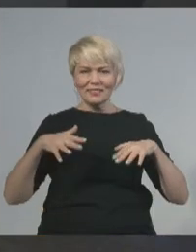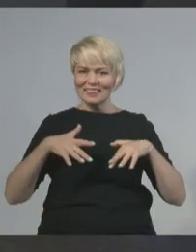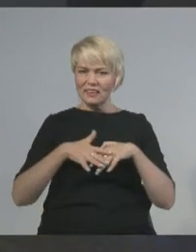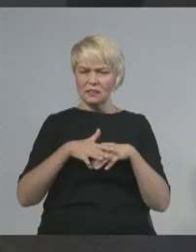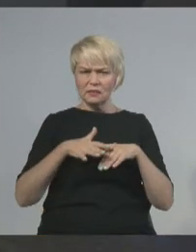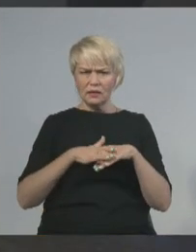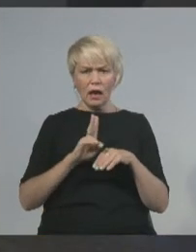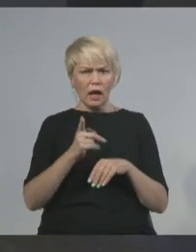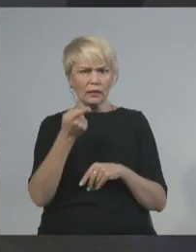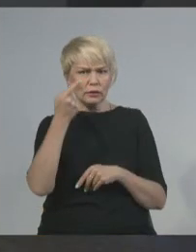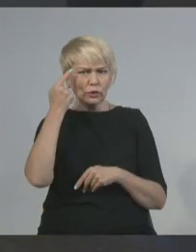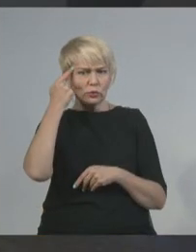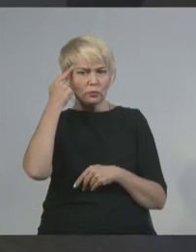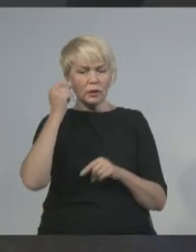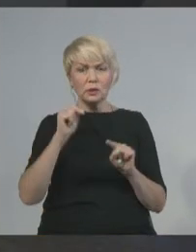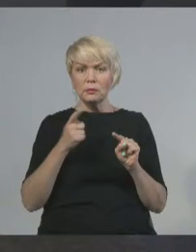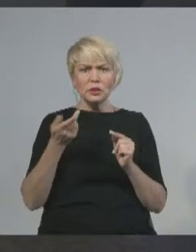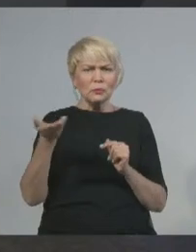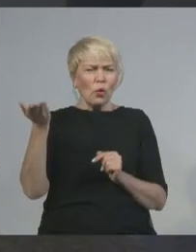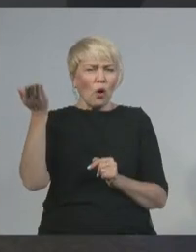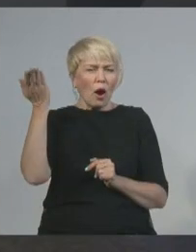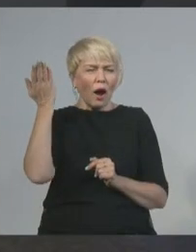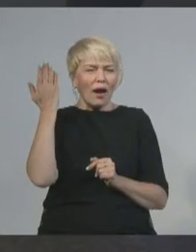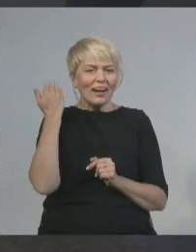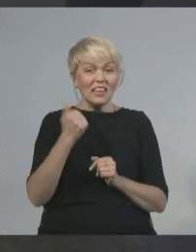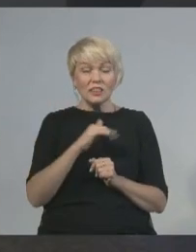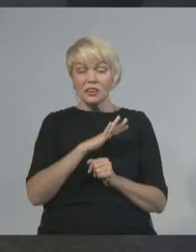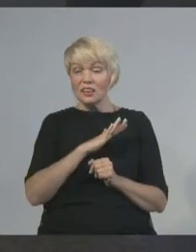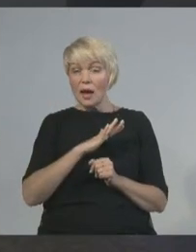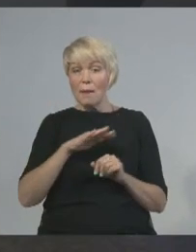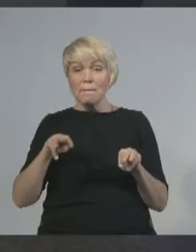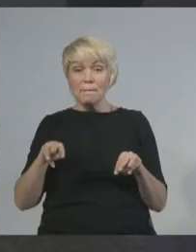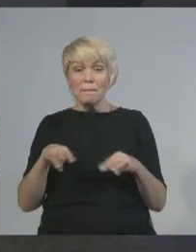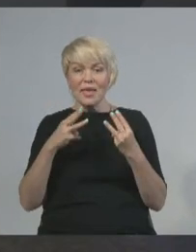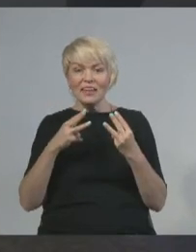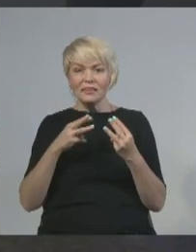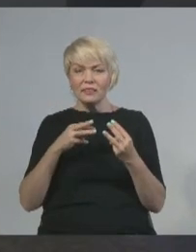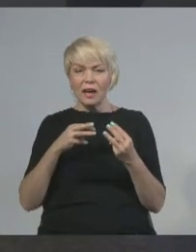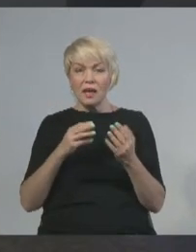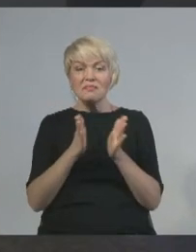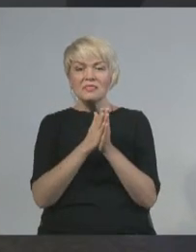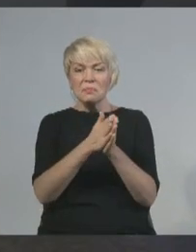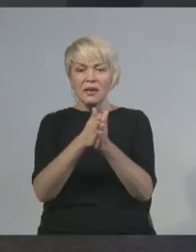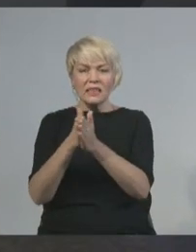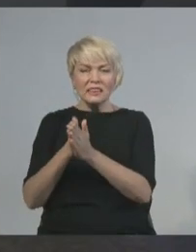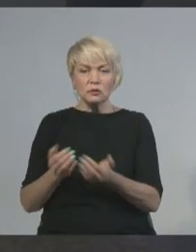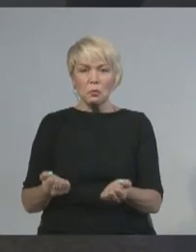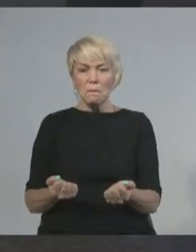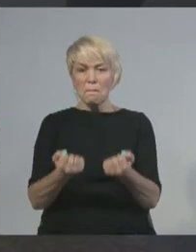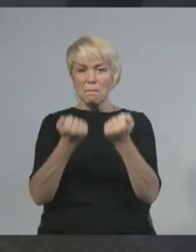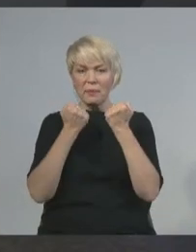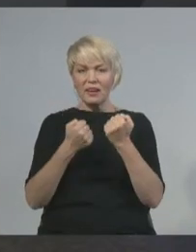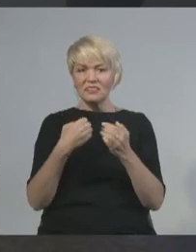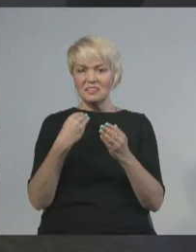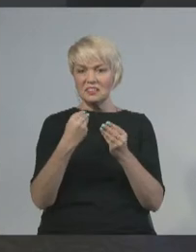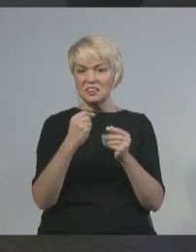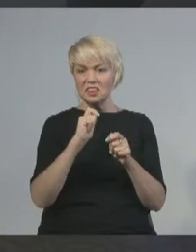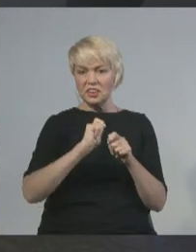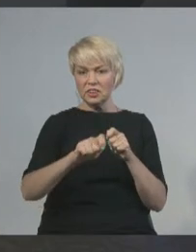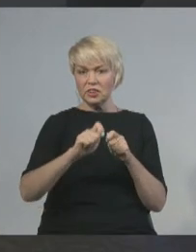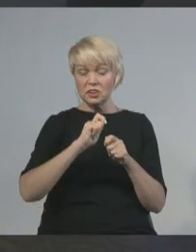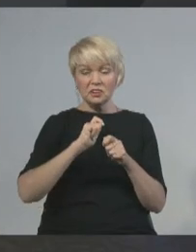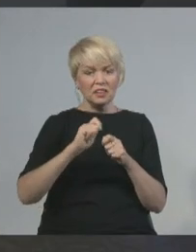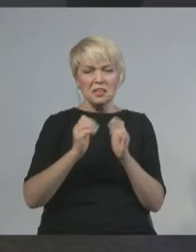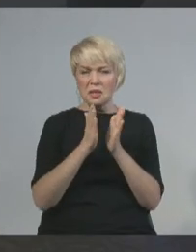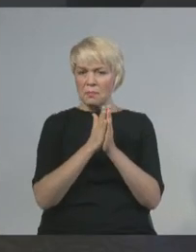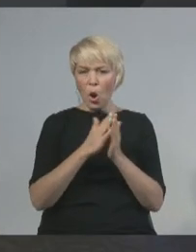thank you for the excellent numbers how do you think why media didn't ask for such kind of assistance